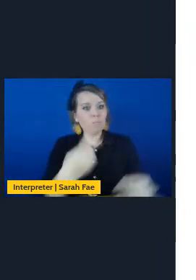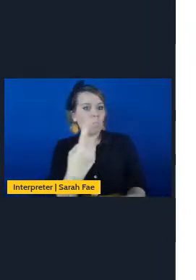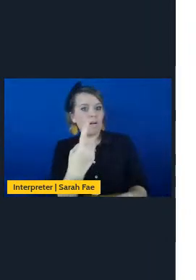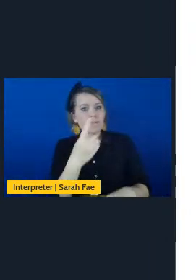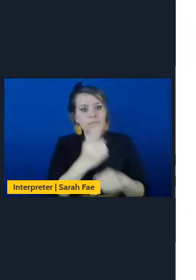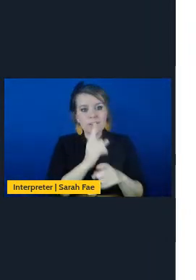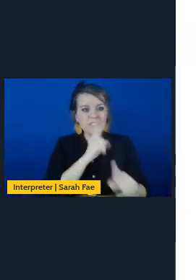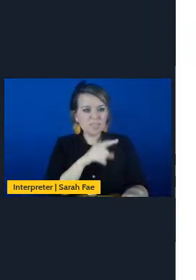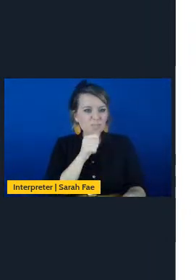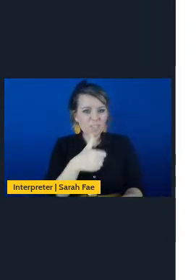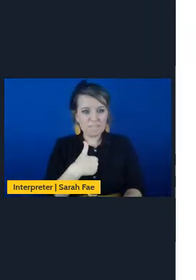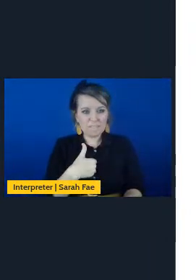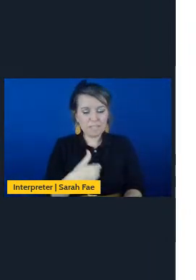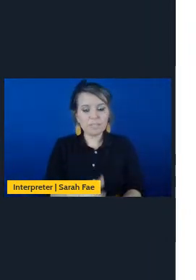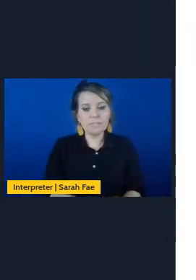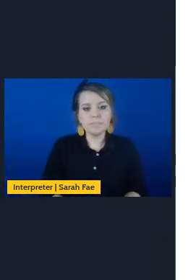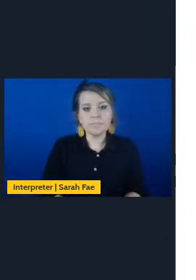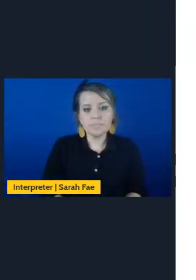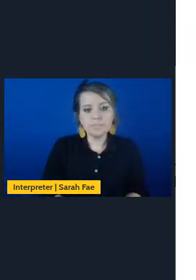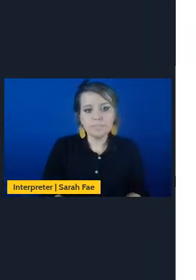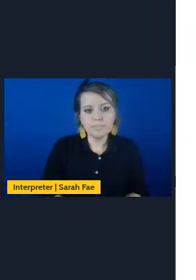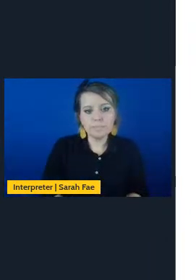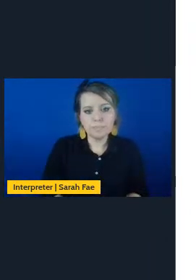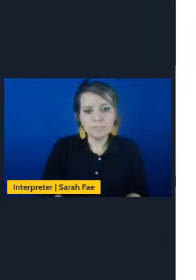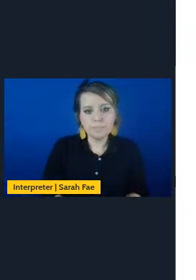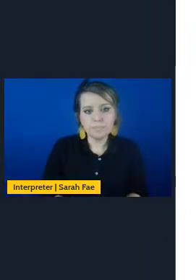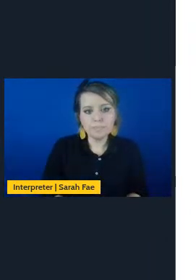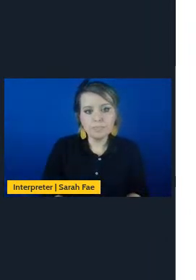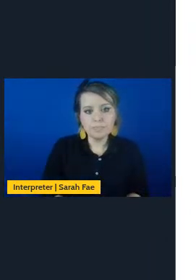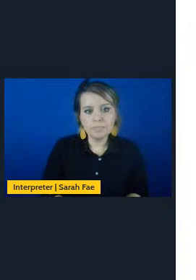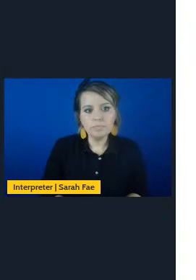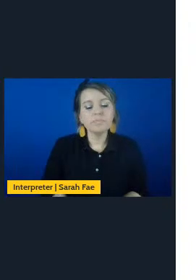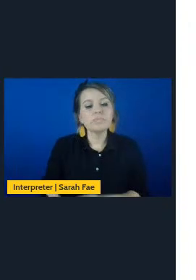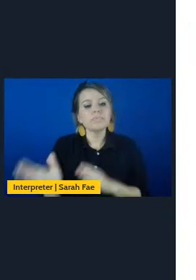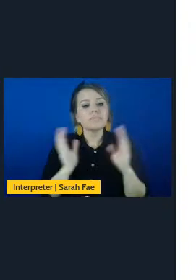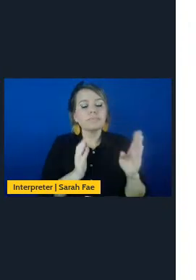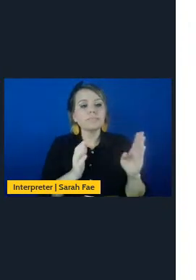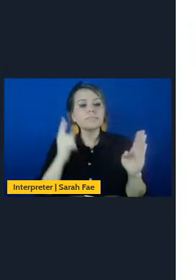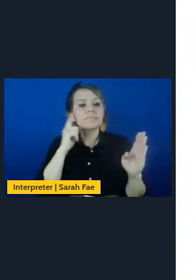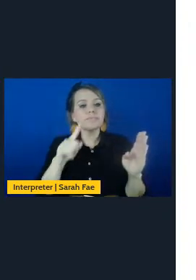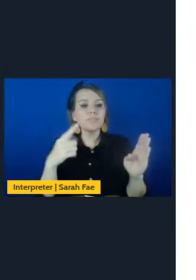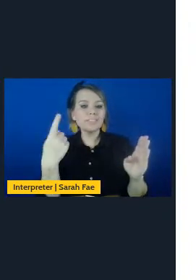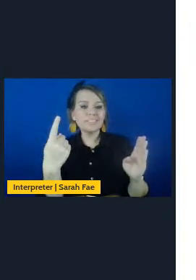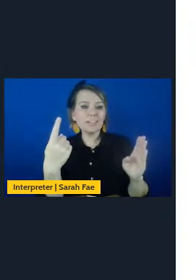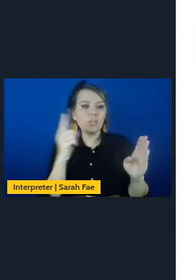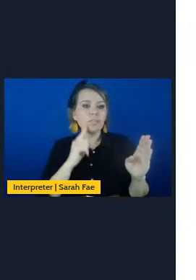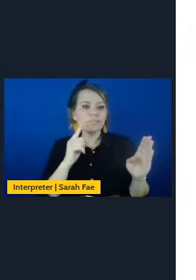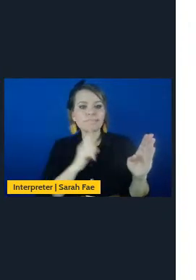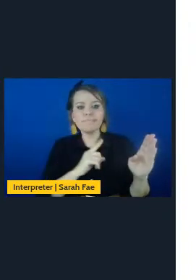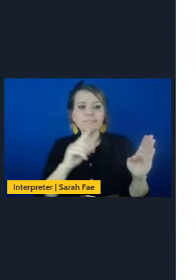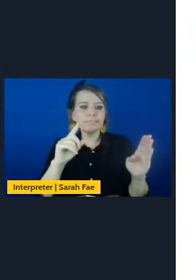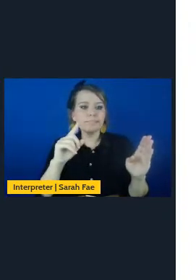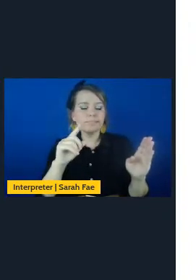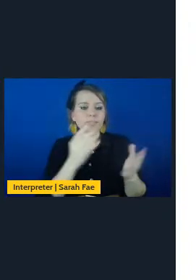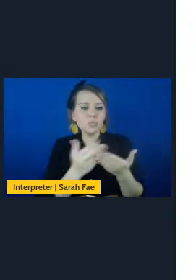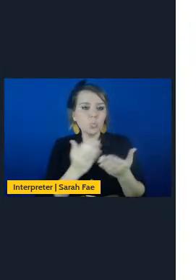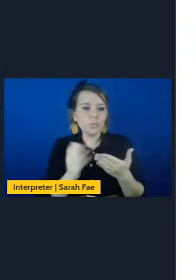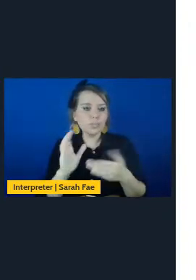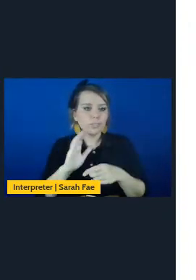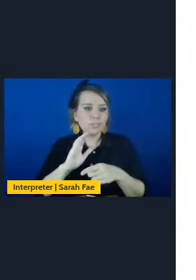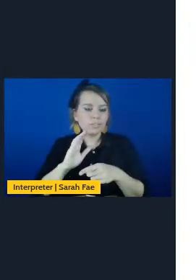I created like a single source code and a single deployment pipeline, single source code repository, but you can also